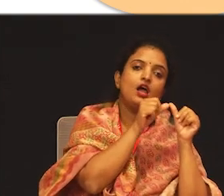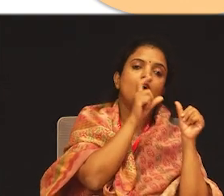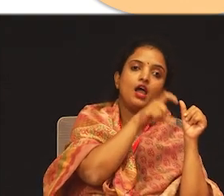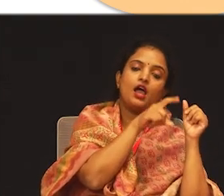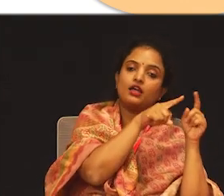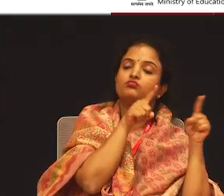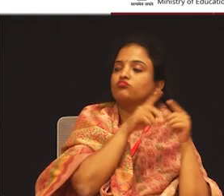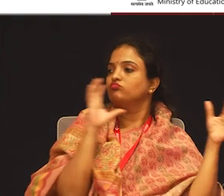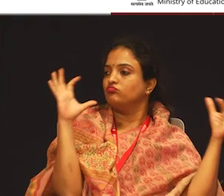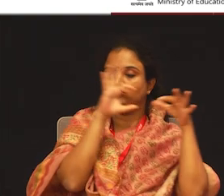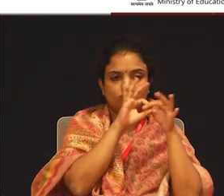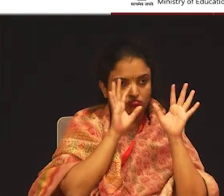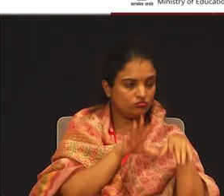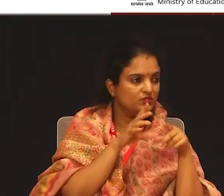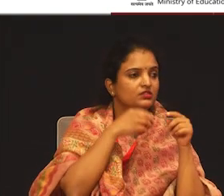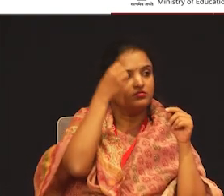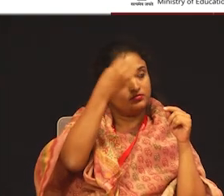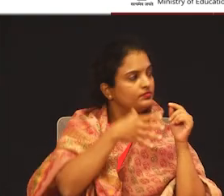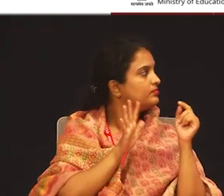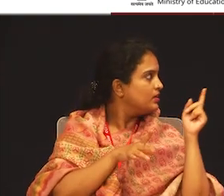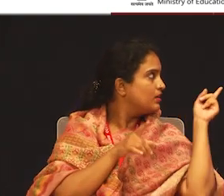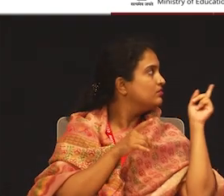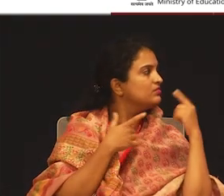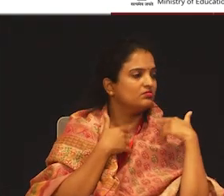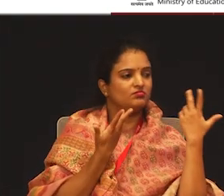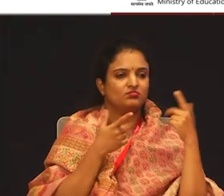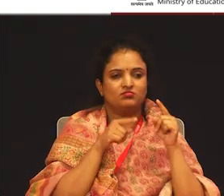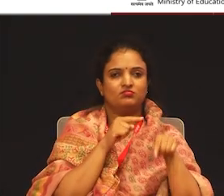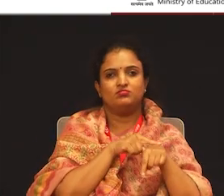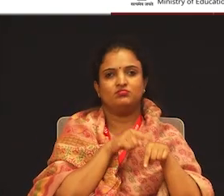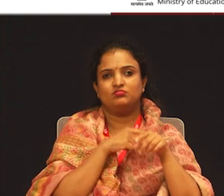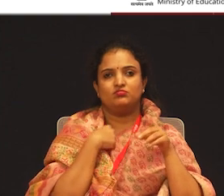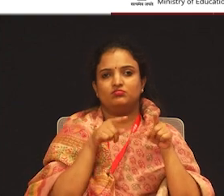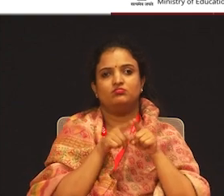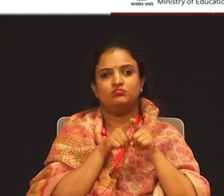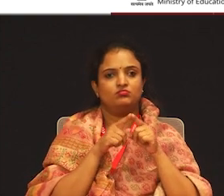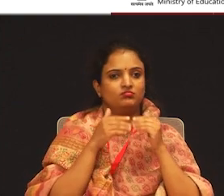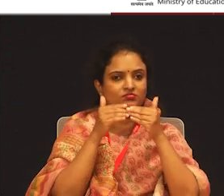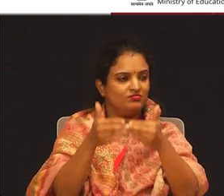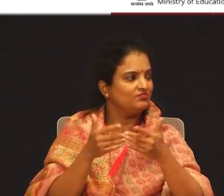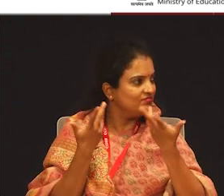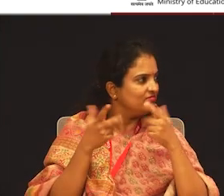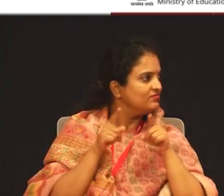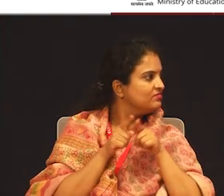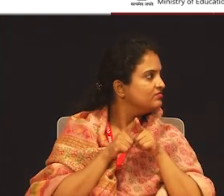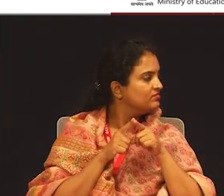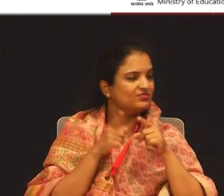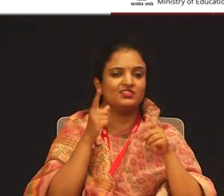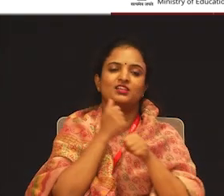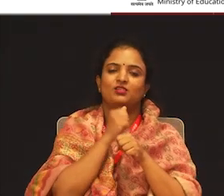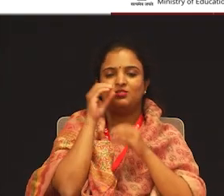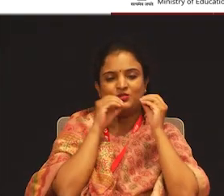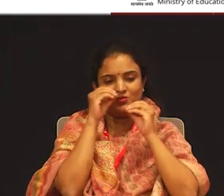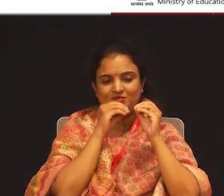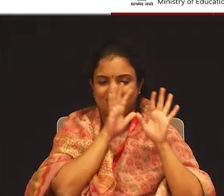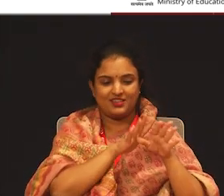of disability conditions. I'm not going to leave it with you. So I'm not giving you time to click the picture of this also. So you can Google it. It's